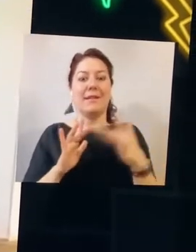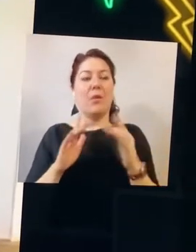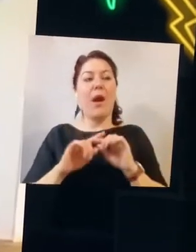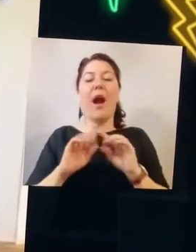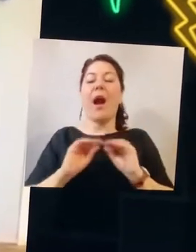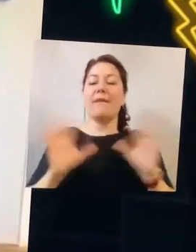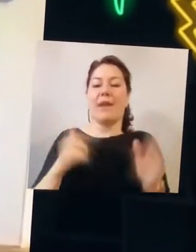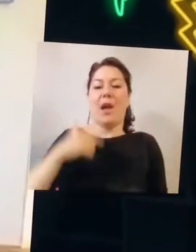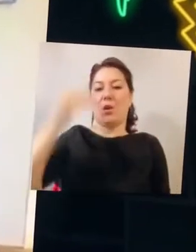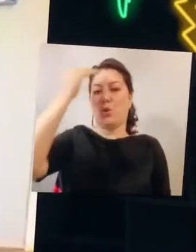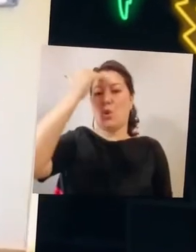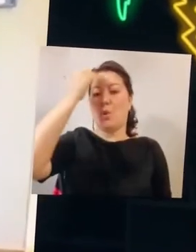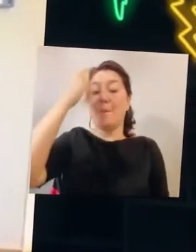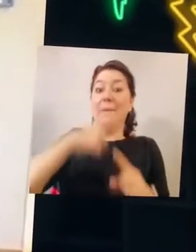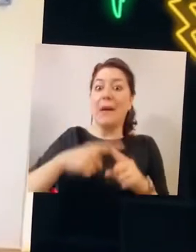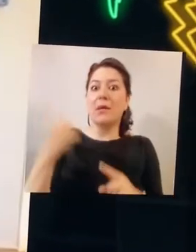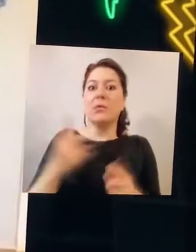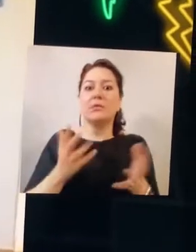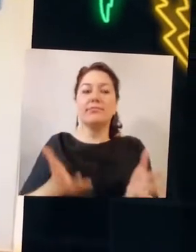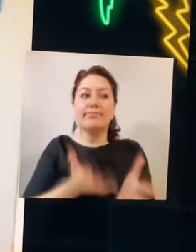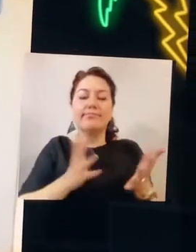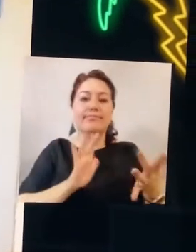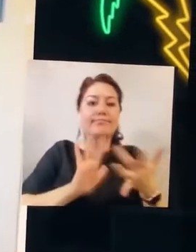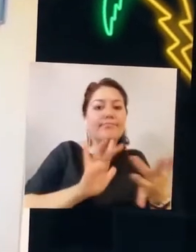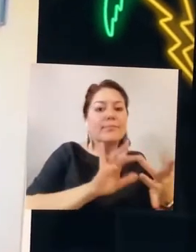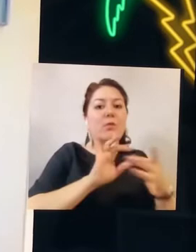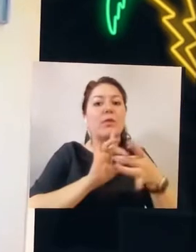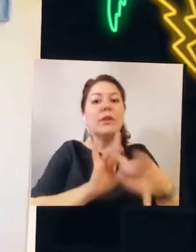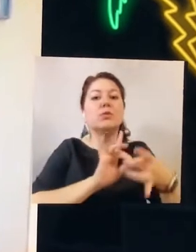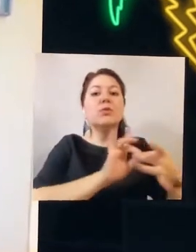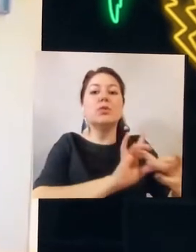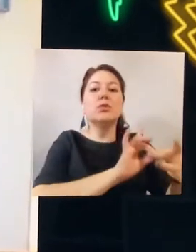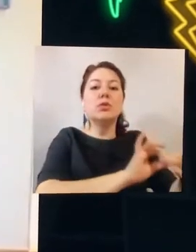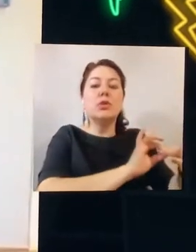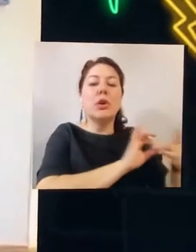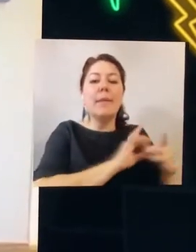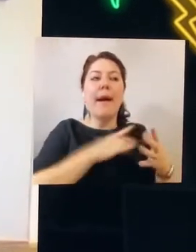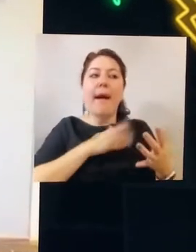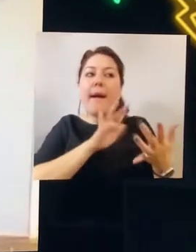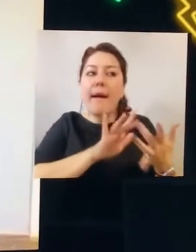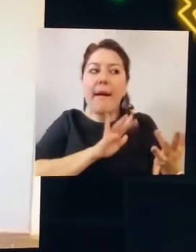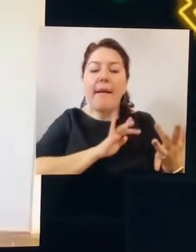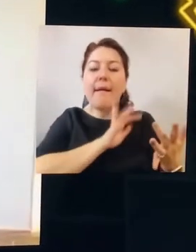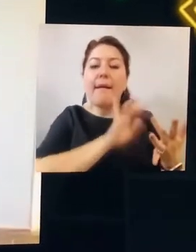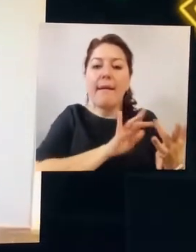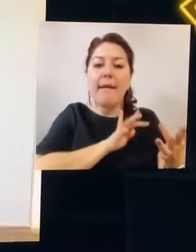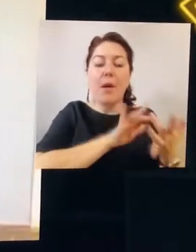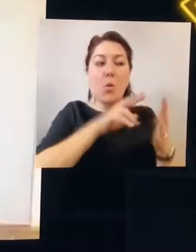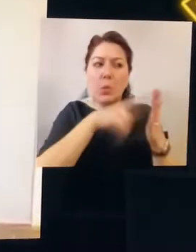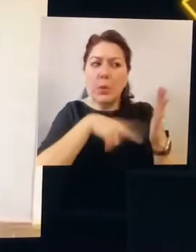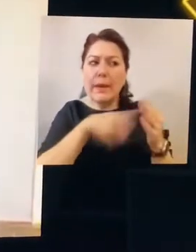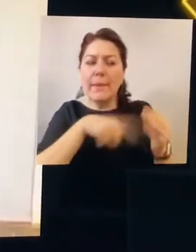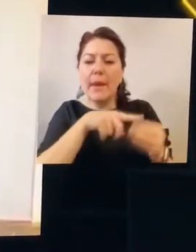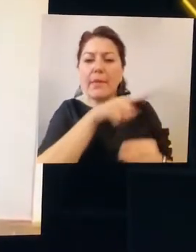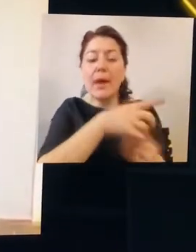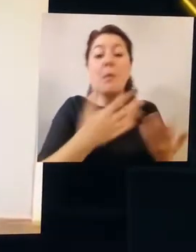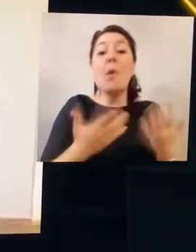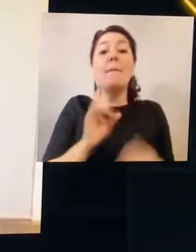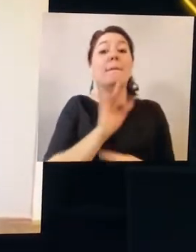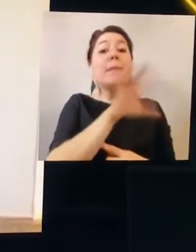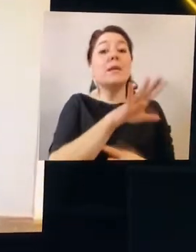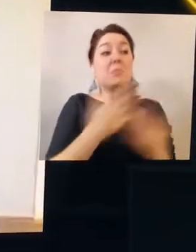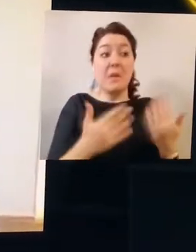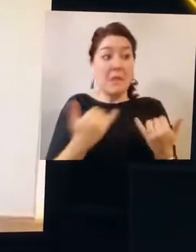was constantly reading about them, getting in touch with them, pitching them something that maybe they couldn't use now, but at least I was on